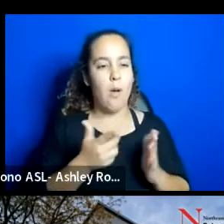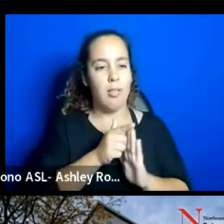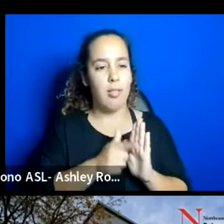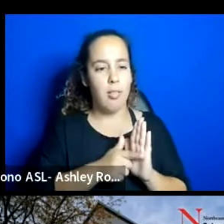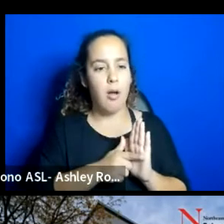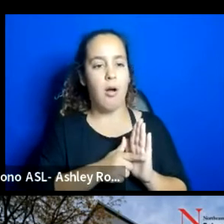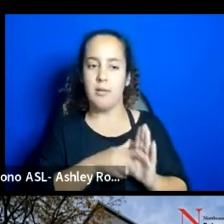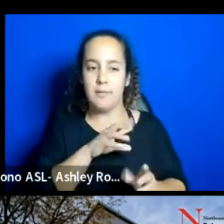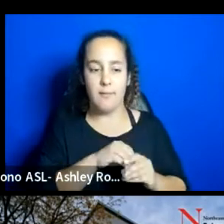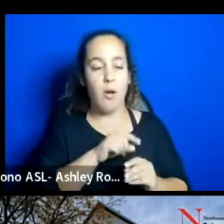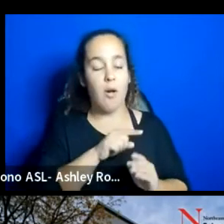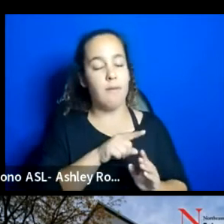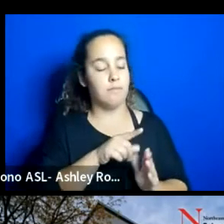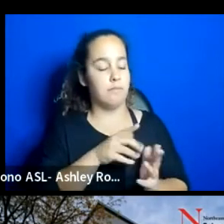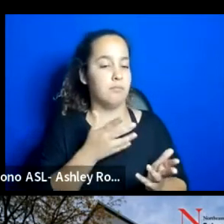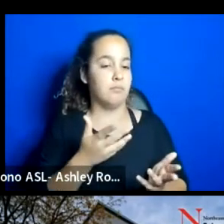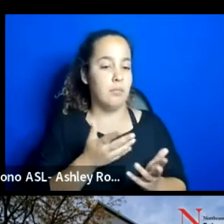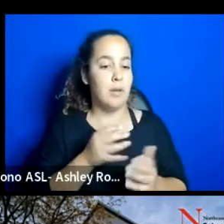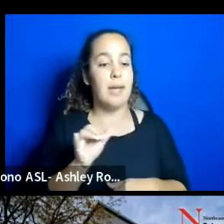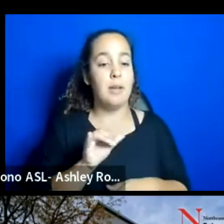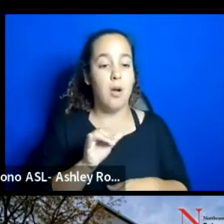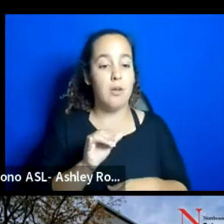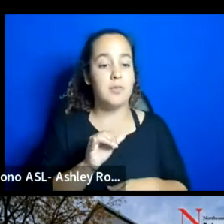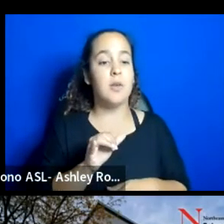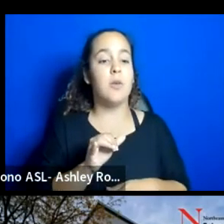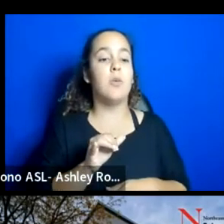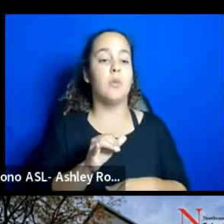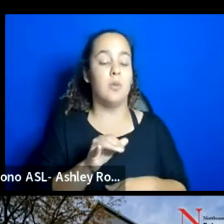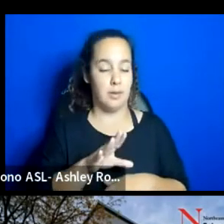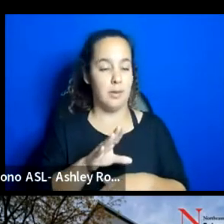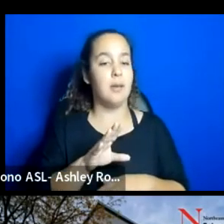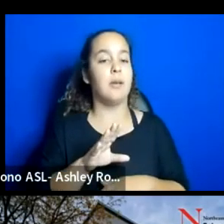is the effect of the book on intellectual property scholarship?